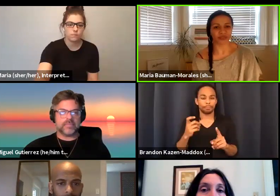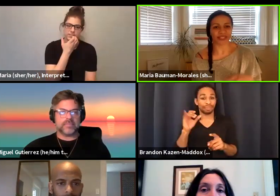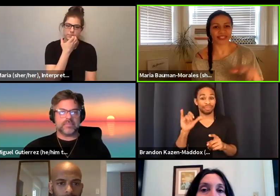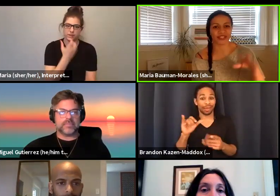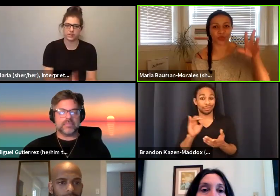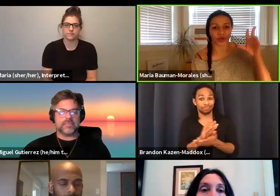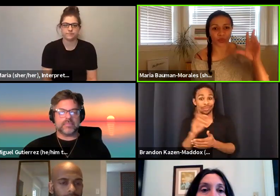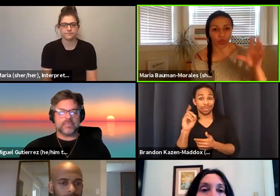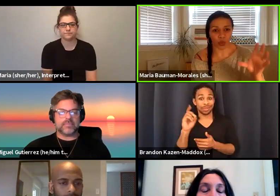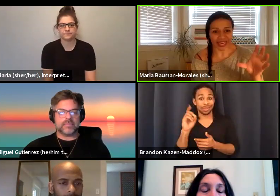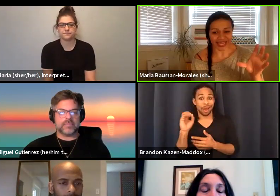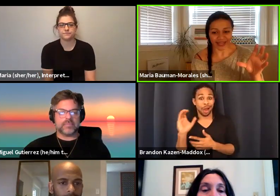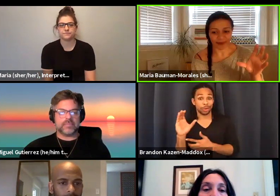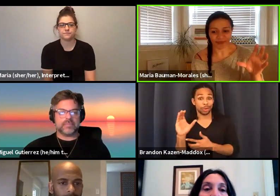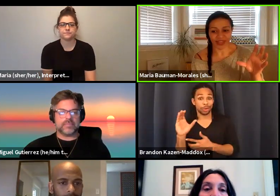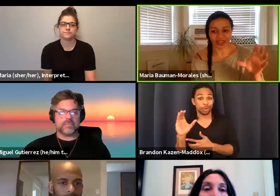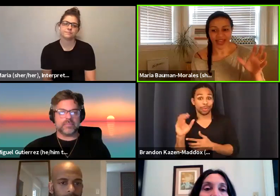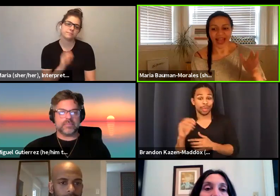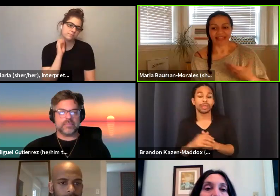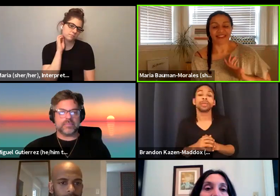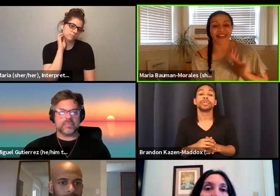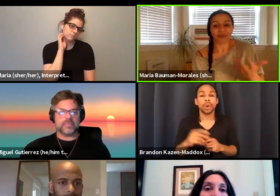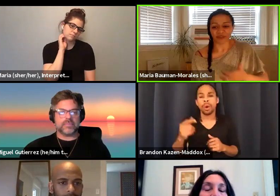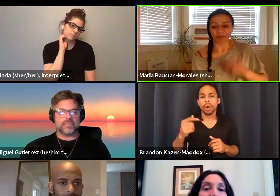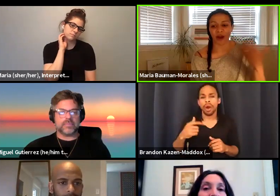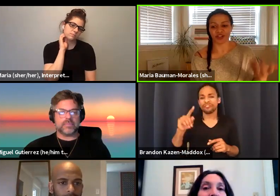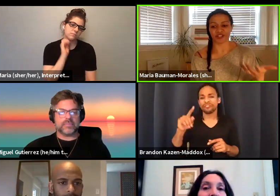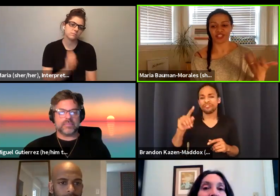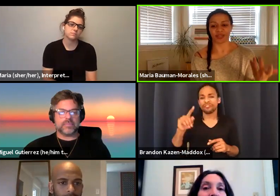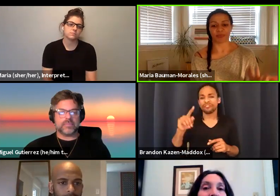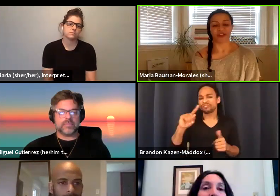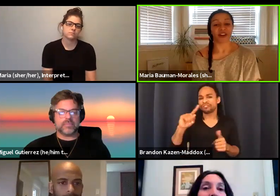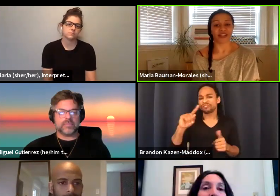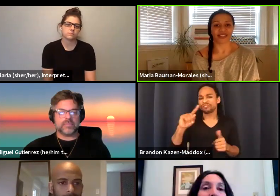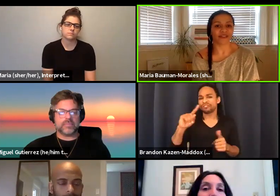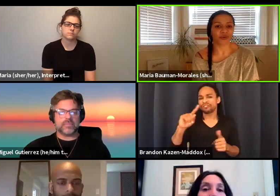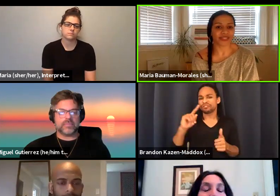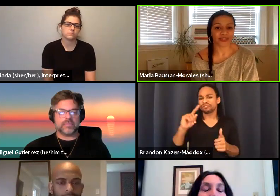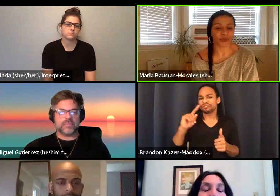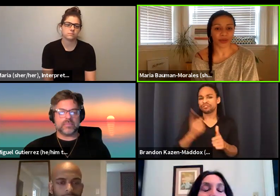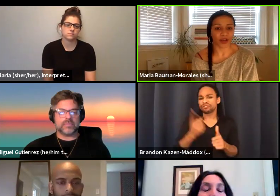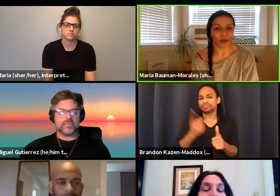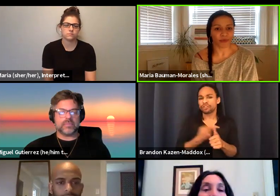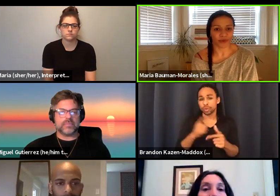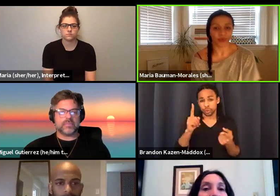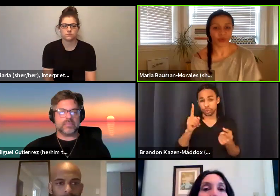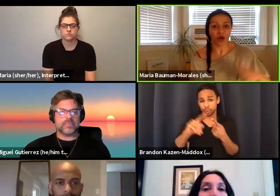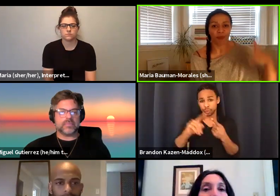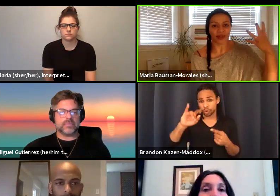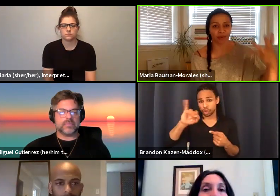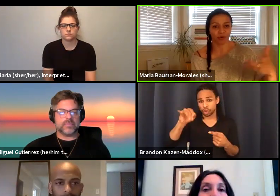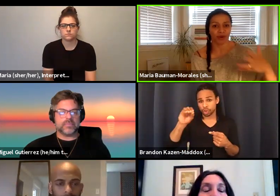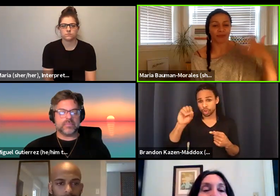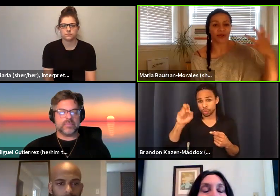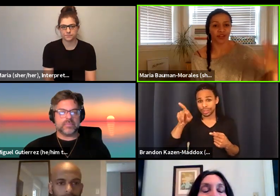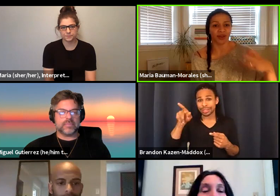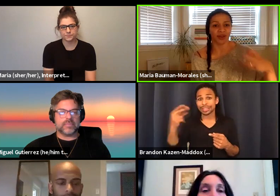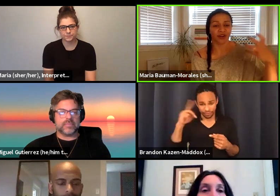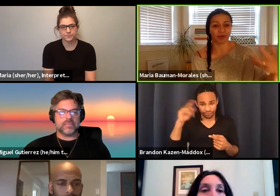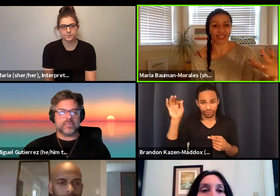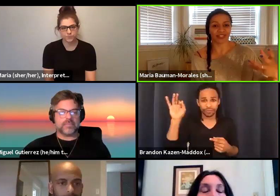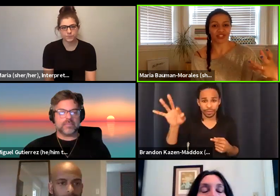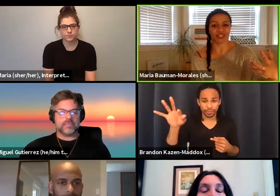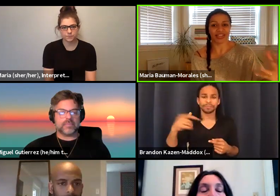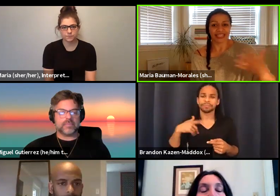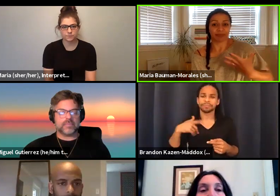noticeably uses the word we and the language of partnership with artists. And of course, that's what we all hope for. We hope that a programmer, a